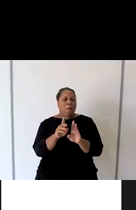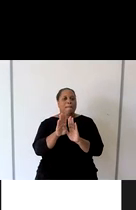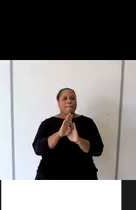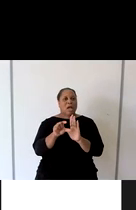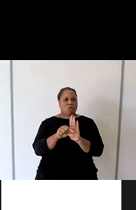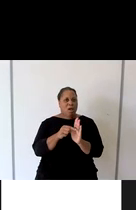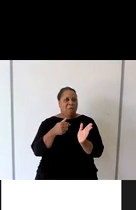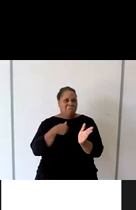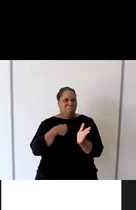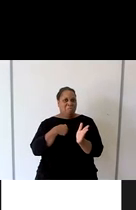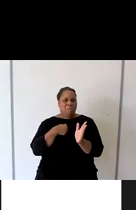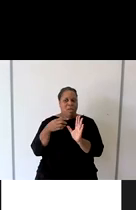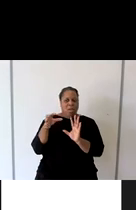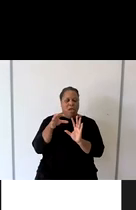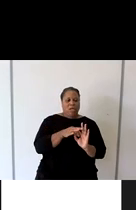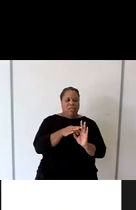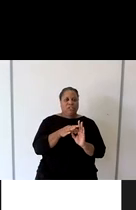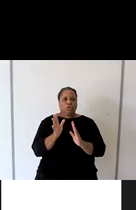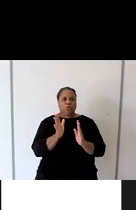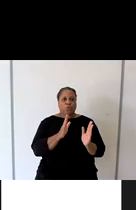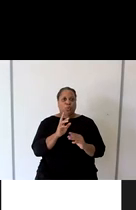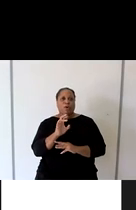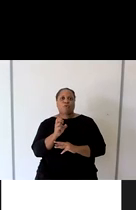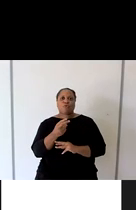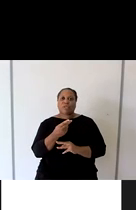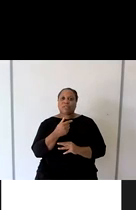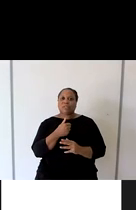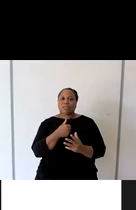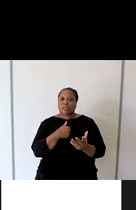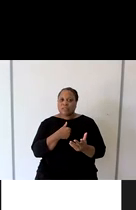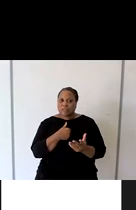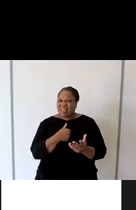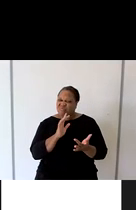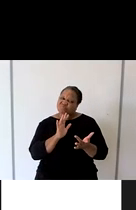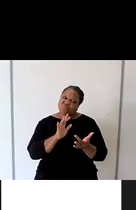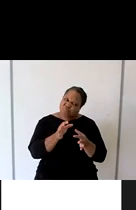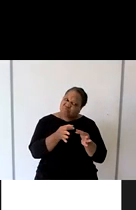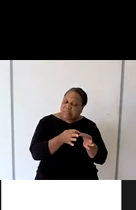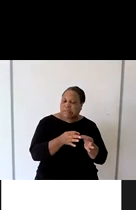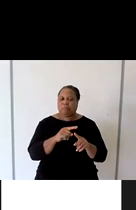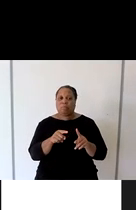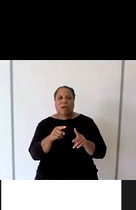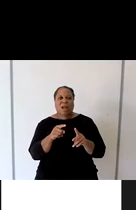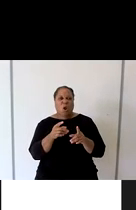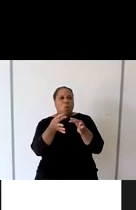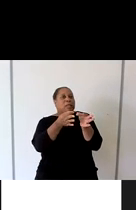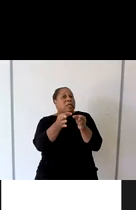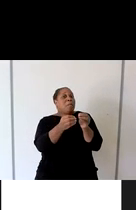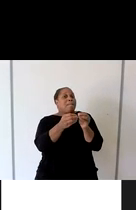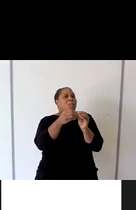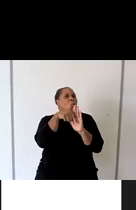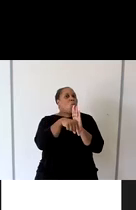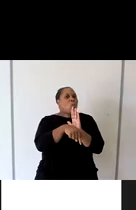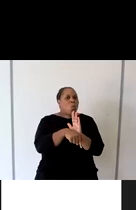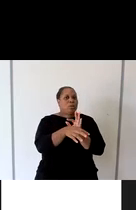my connection to Windreach. I know that Alyssa did touch on that, but I thought I would do a little bit more in depth.